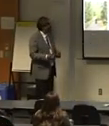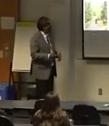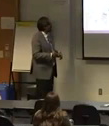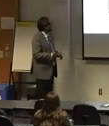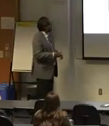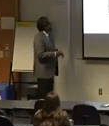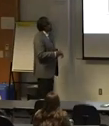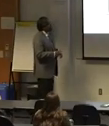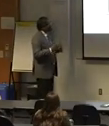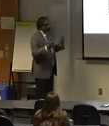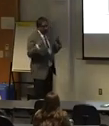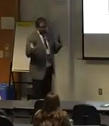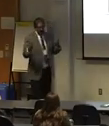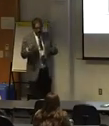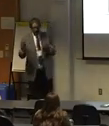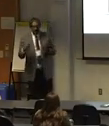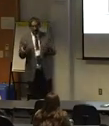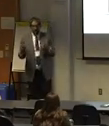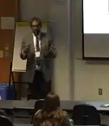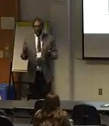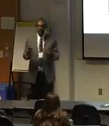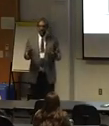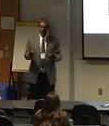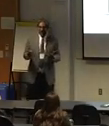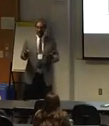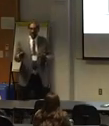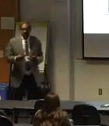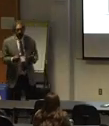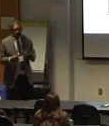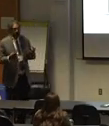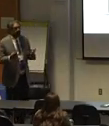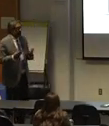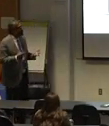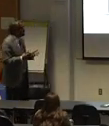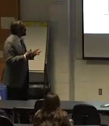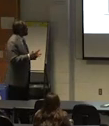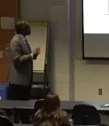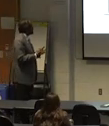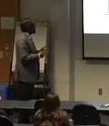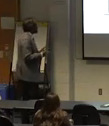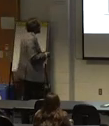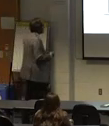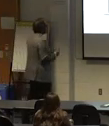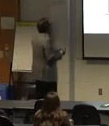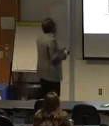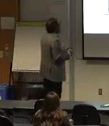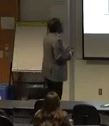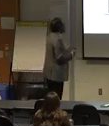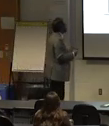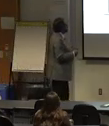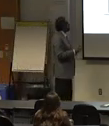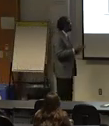unpredictable environment. So as we started coming across these videos, it occurred to us, like, should we be thinking about